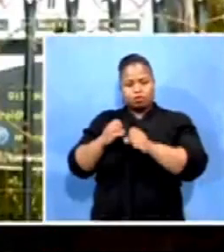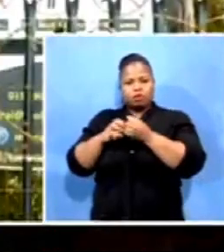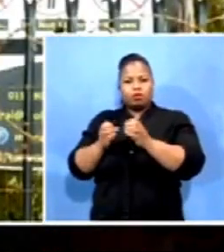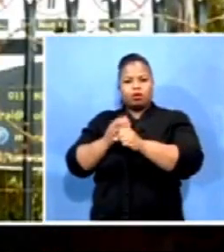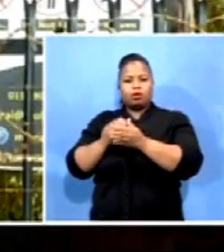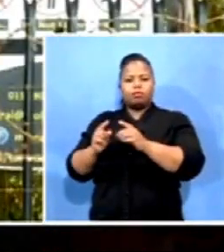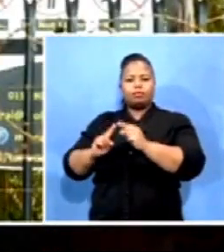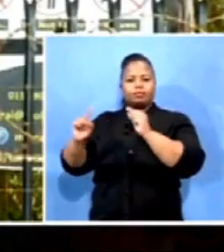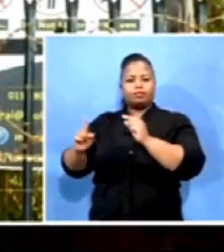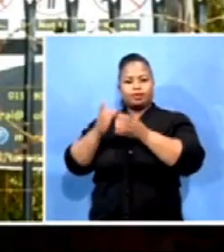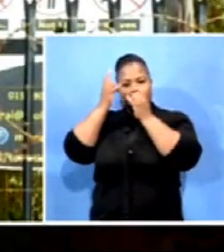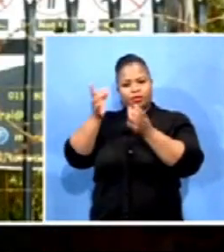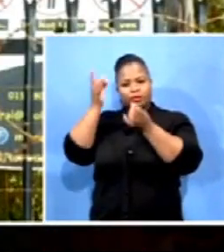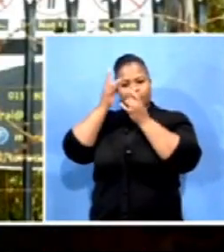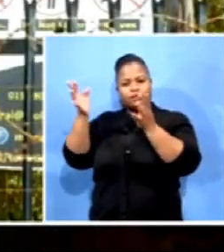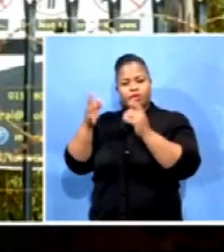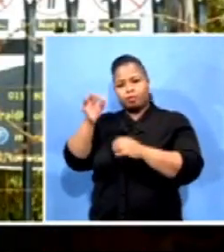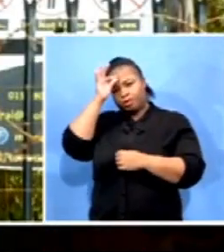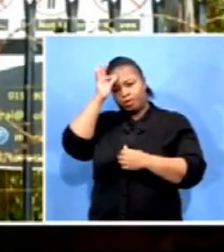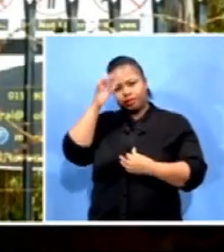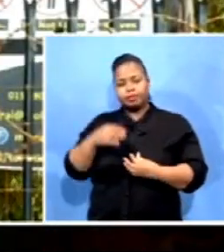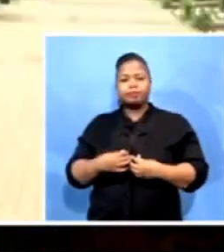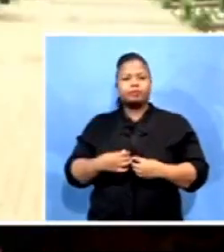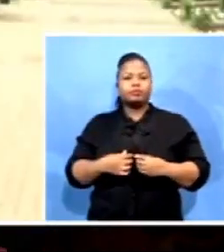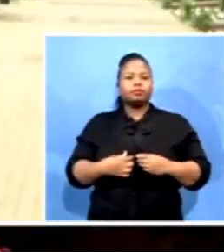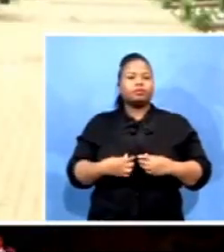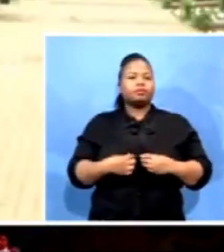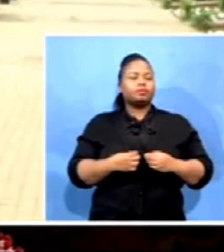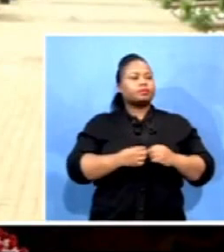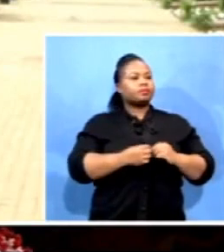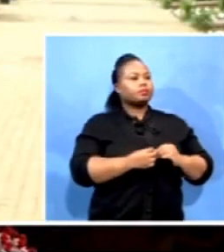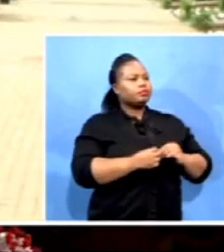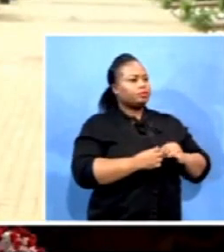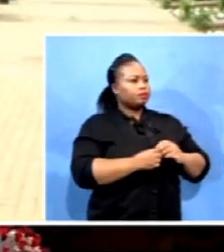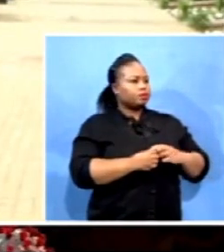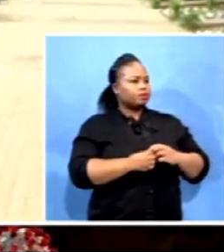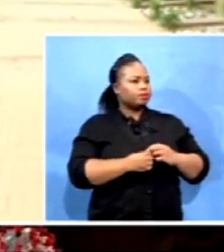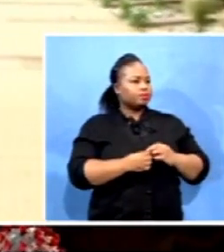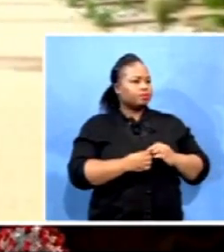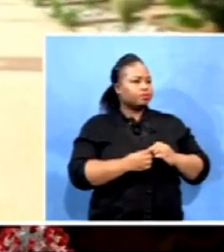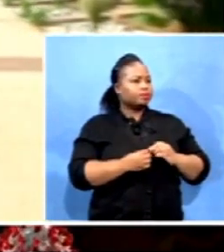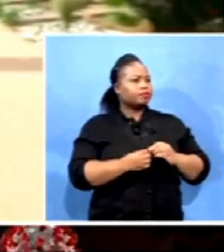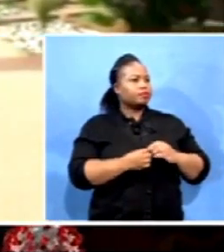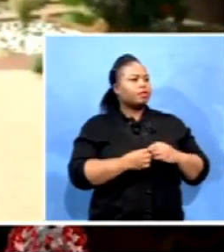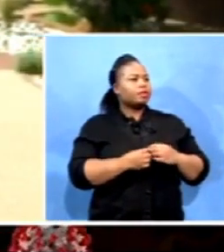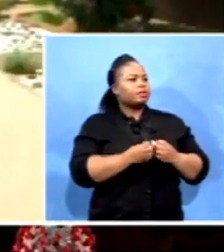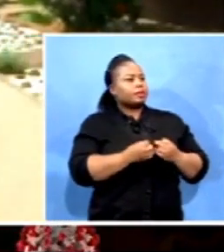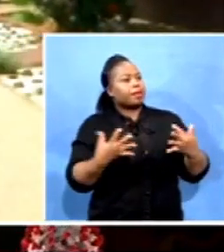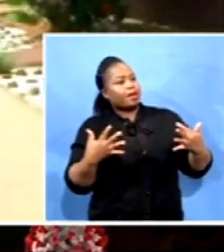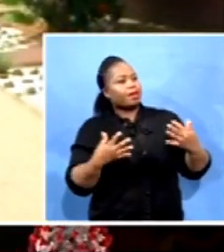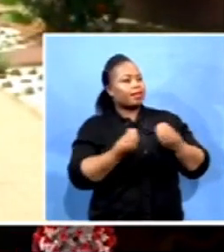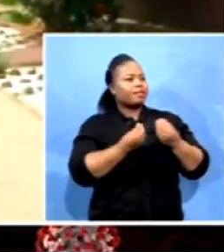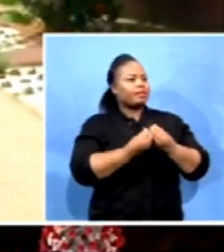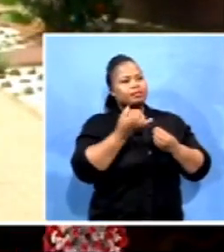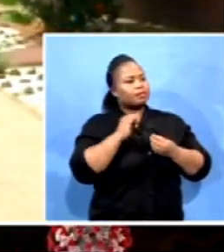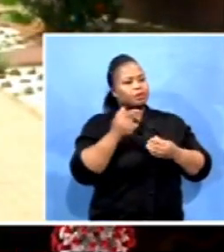enforcement agencies. Right. MEC, look, there's still a lot of unknowns with regards to COVID-19, but there are